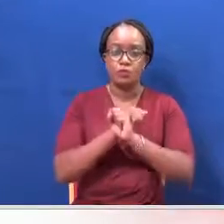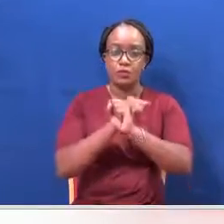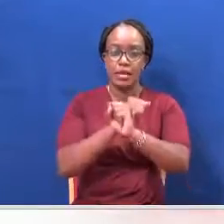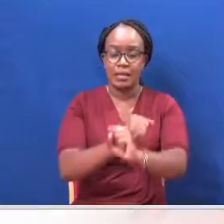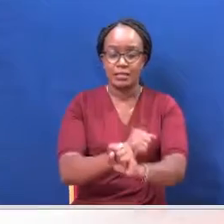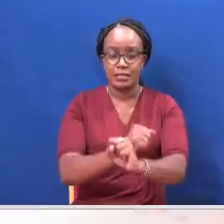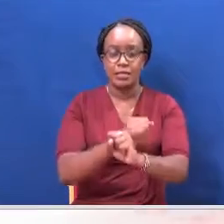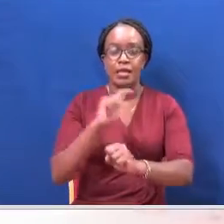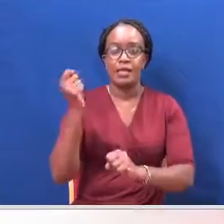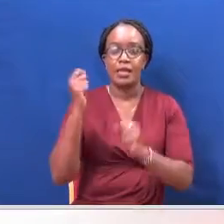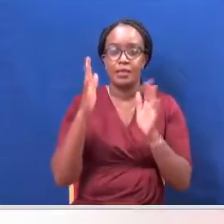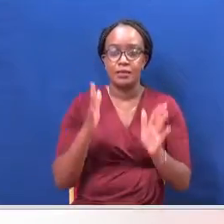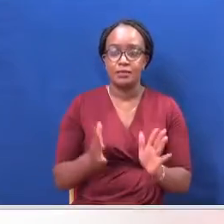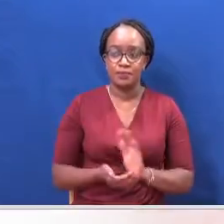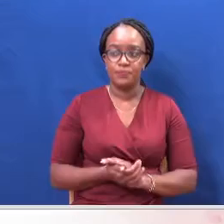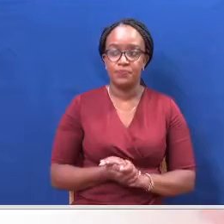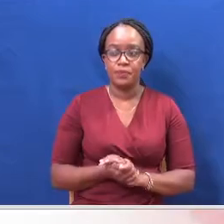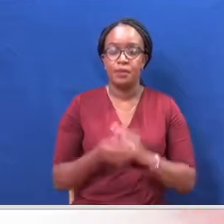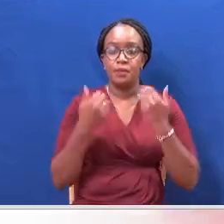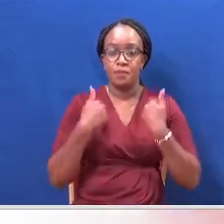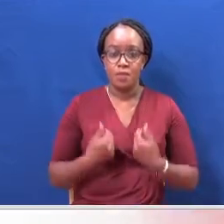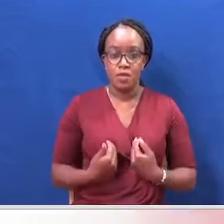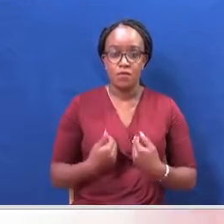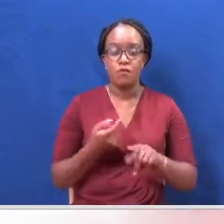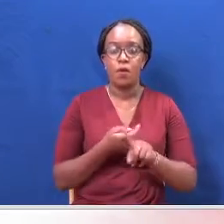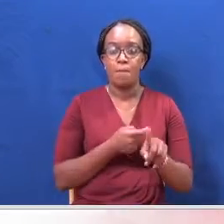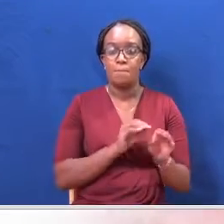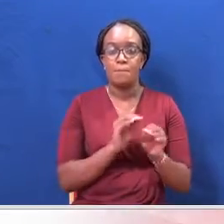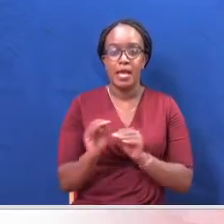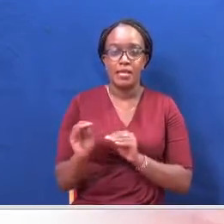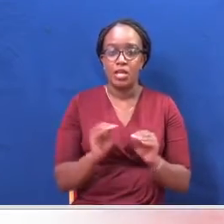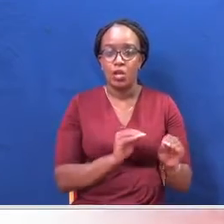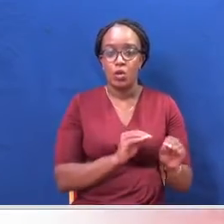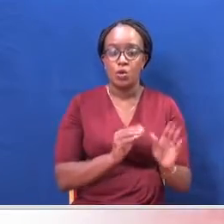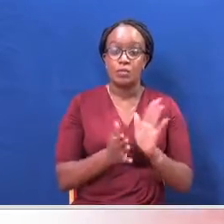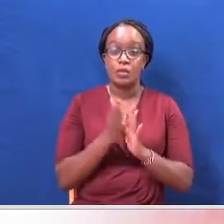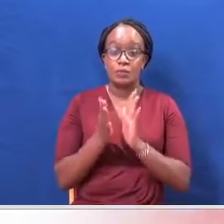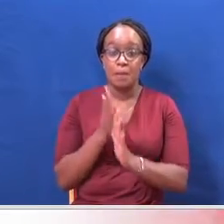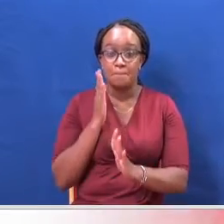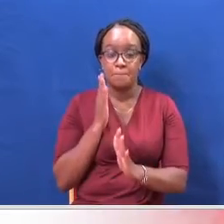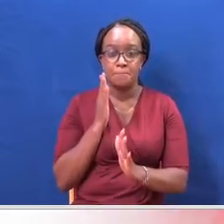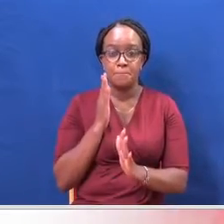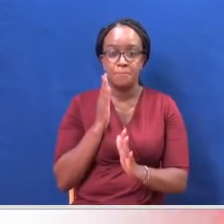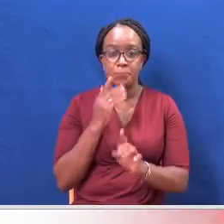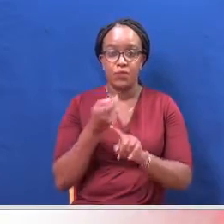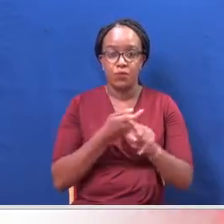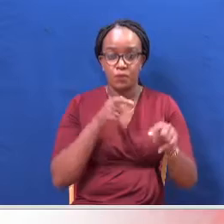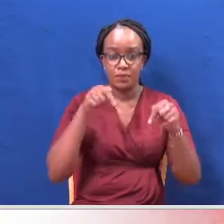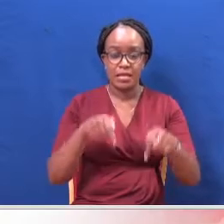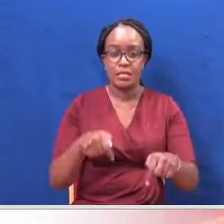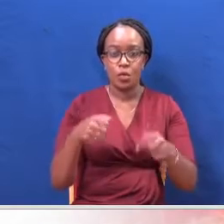of the public. Mimi kama candidate ya Maendeleo Chap Chap katika iki kinyang'anyiro